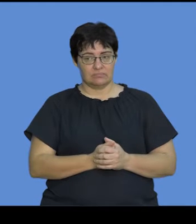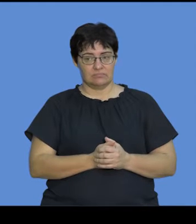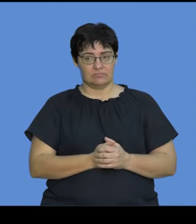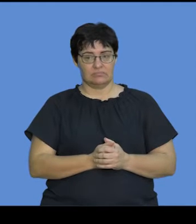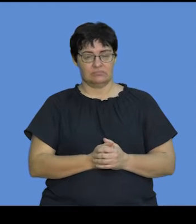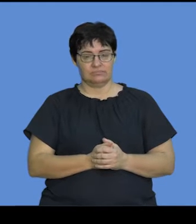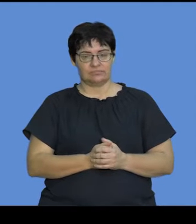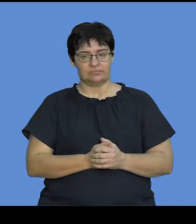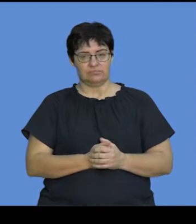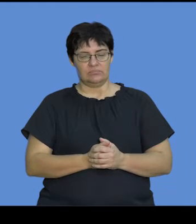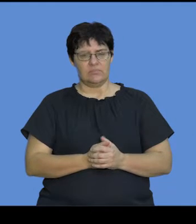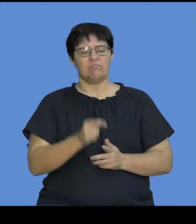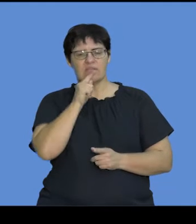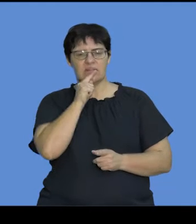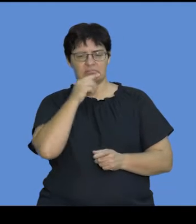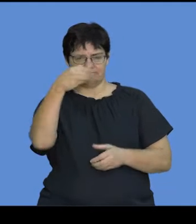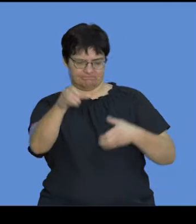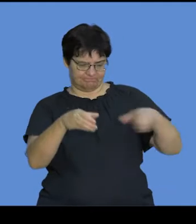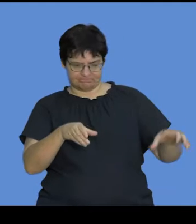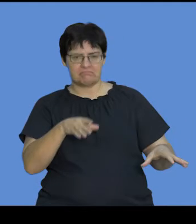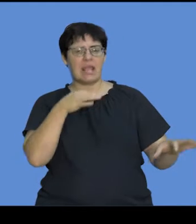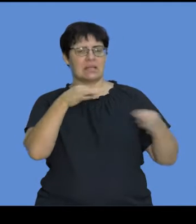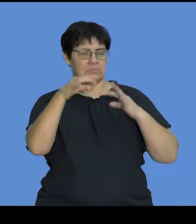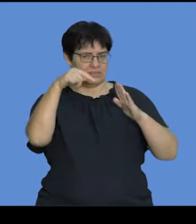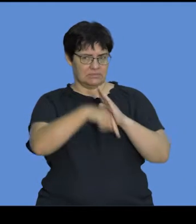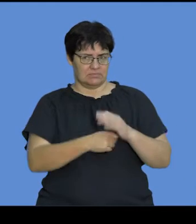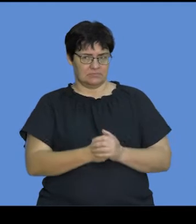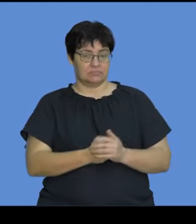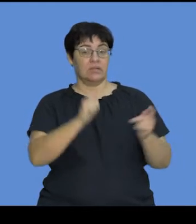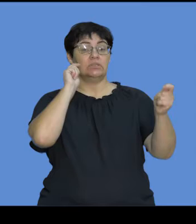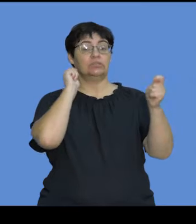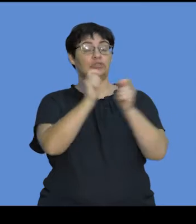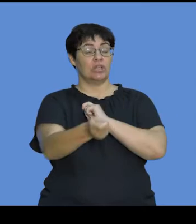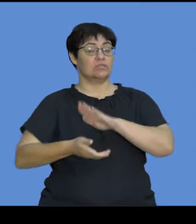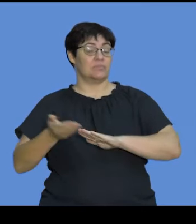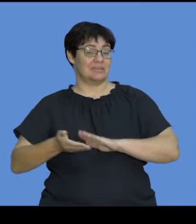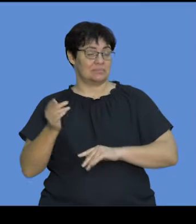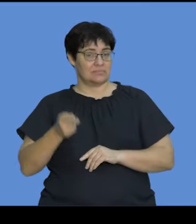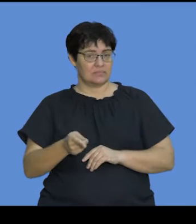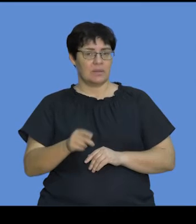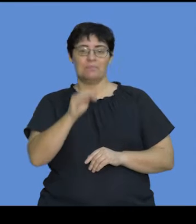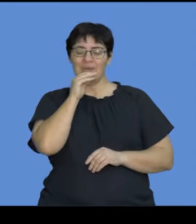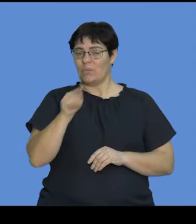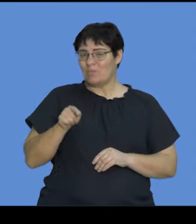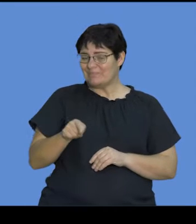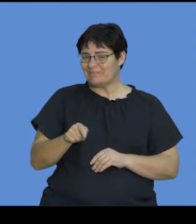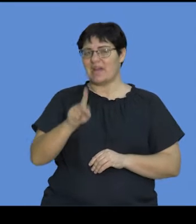Let's break change in momentum down. So change in momentum, first of all, is a vector.